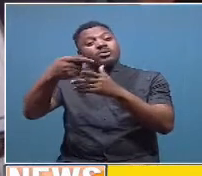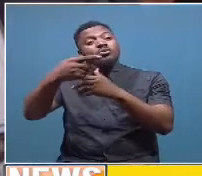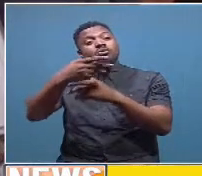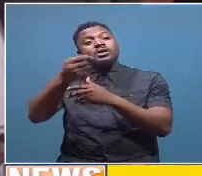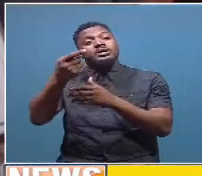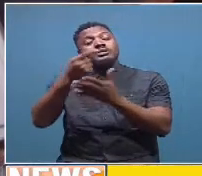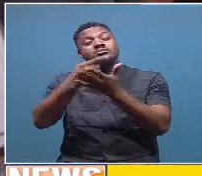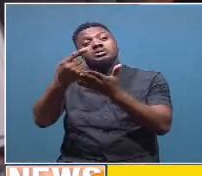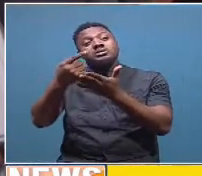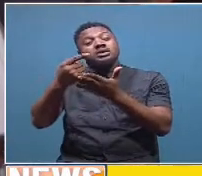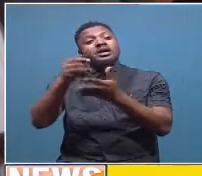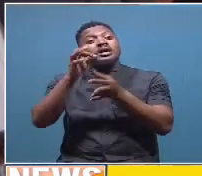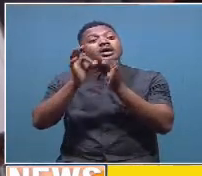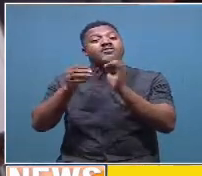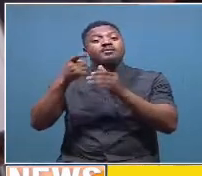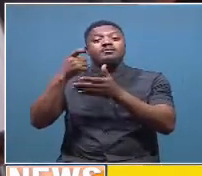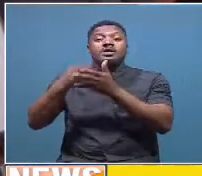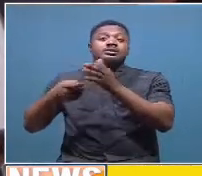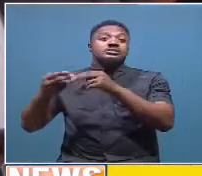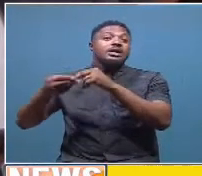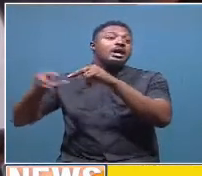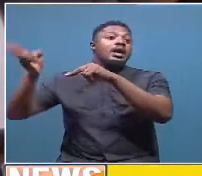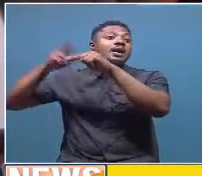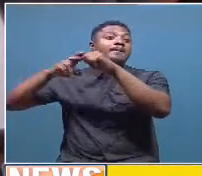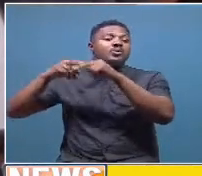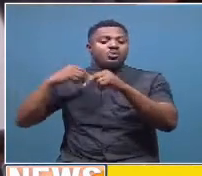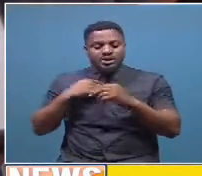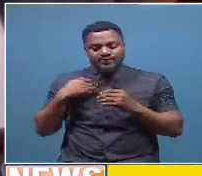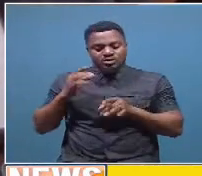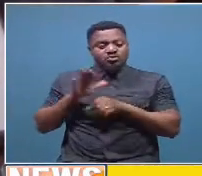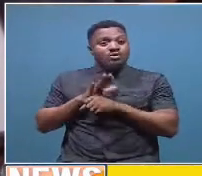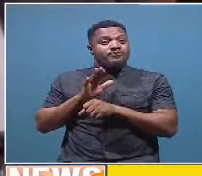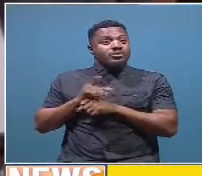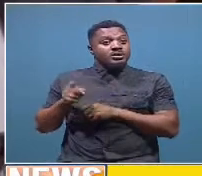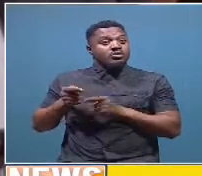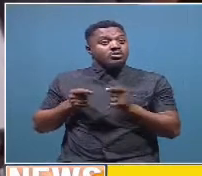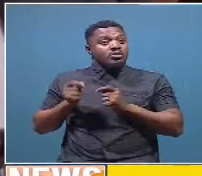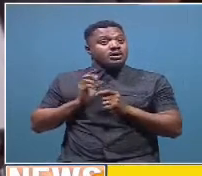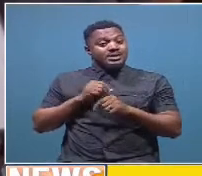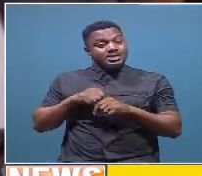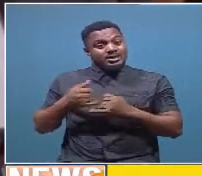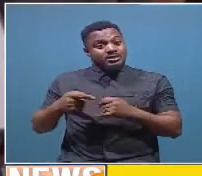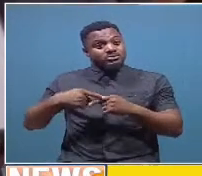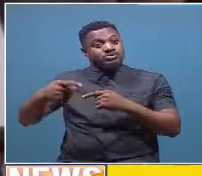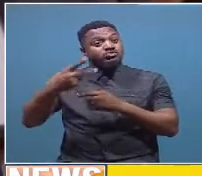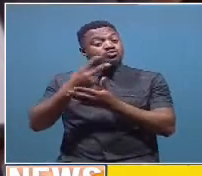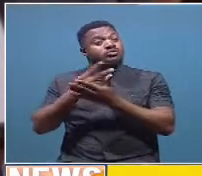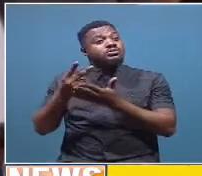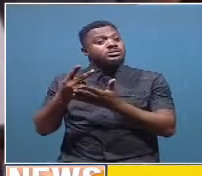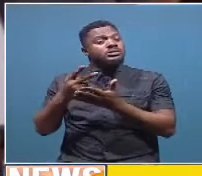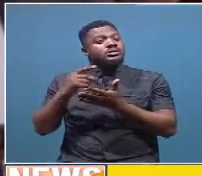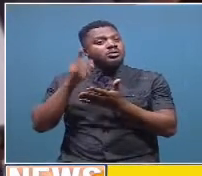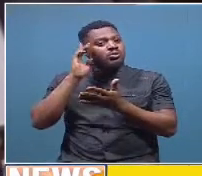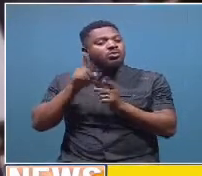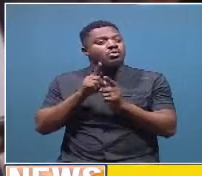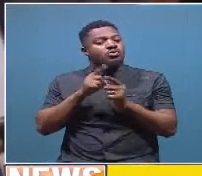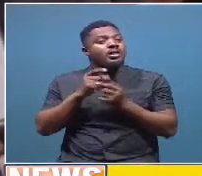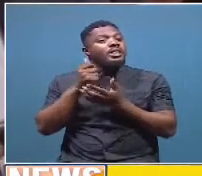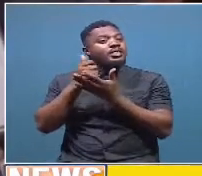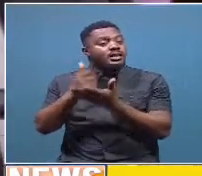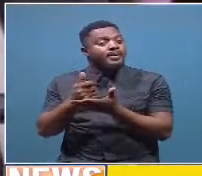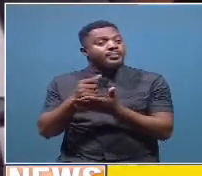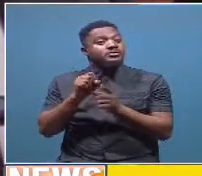let's say in the next window, if prices are to go up, and we have enough product that can take care of us within now to the next 2 weeks, that would also help